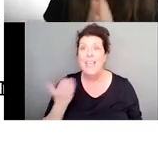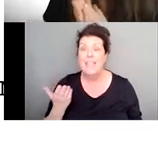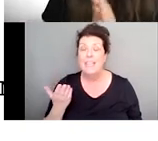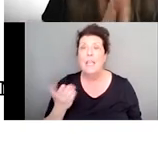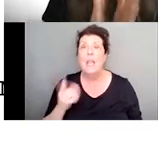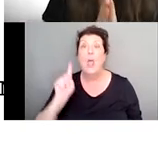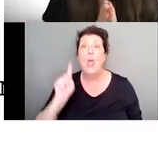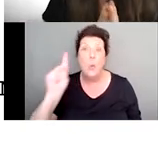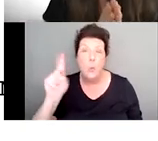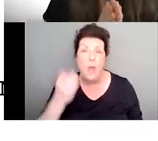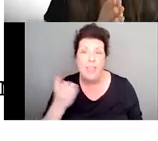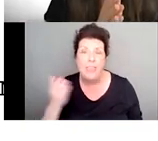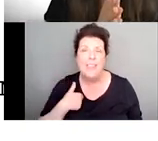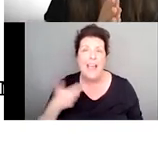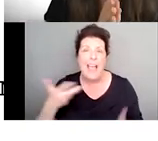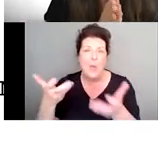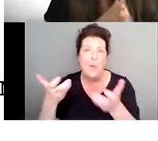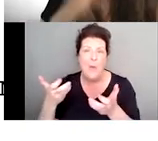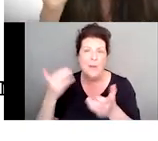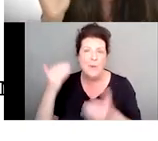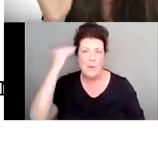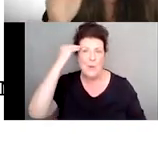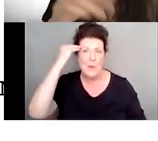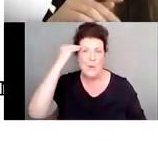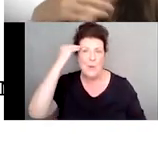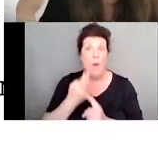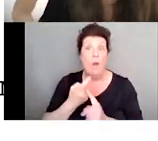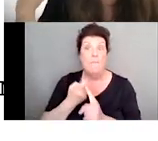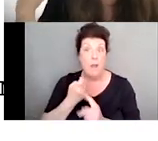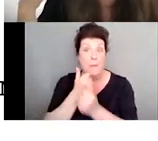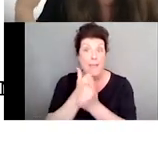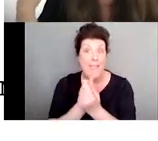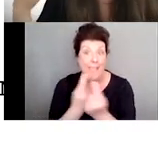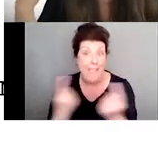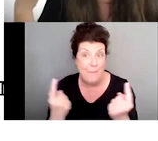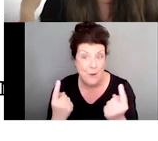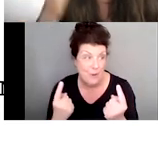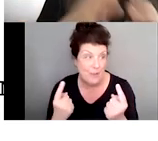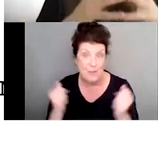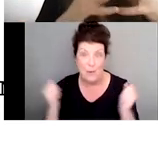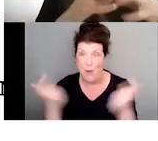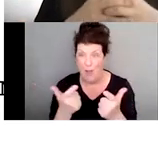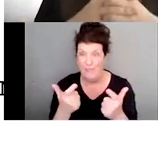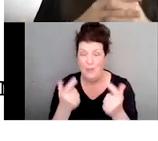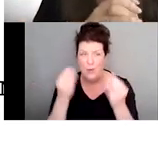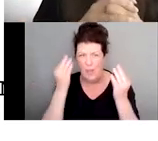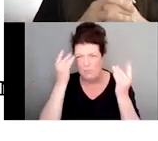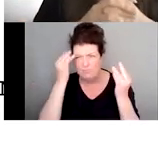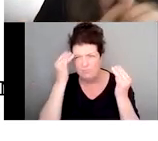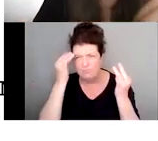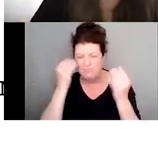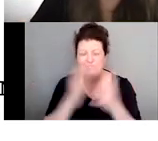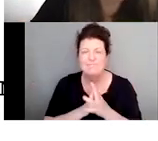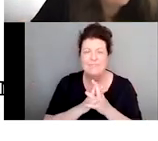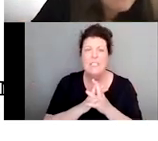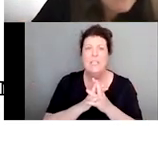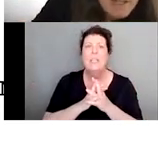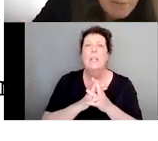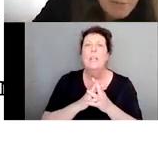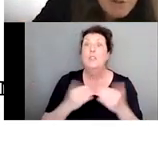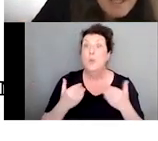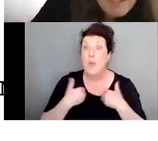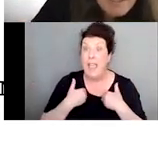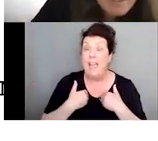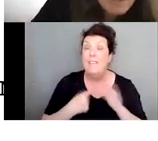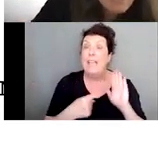the one thing I want to know, uh, from everybody, so everyone can kind of start to like marinate on this. Um, uh, so we've got this